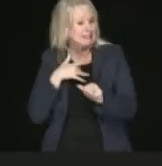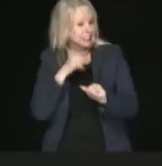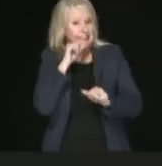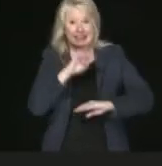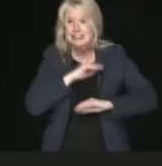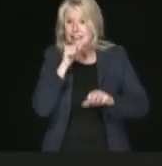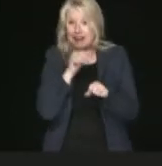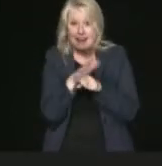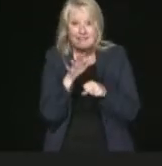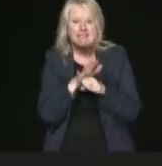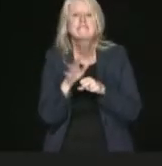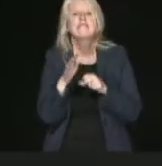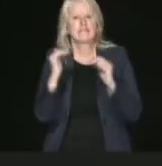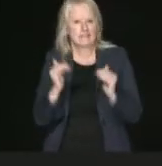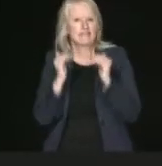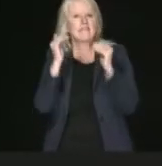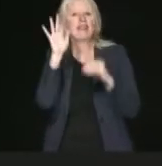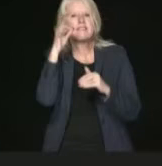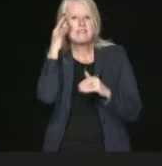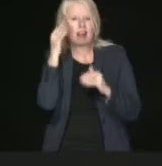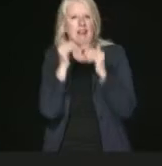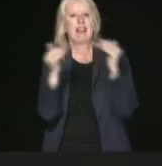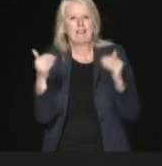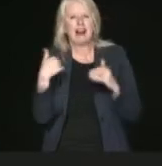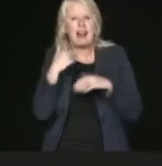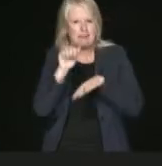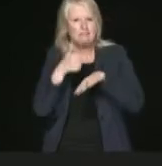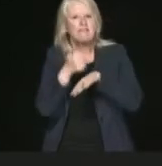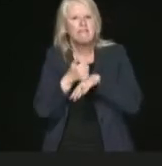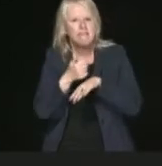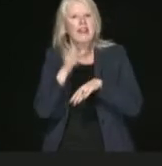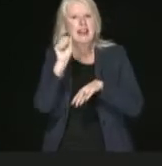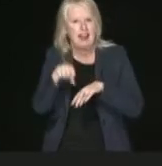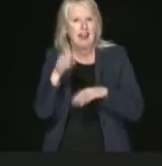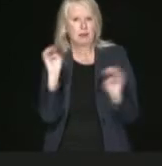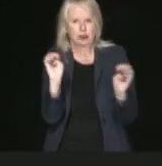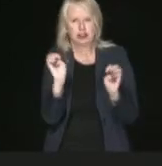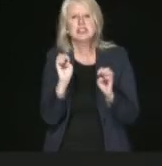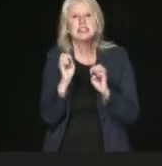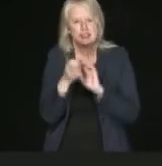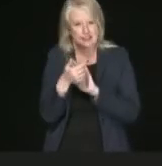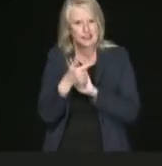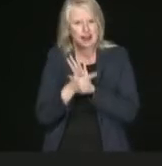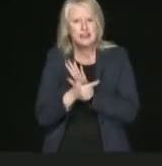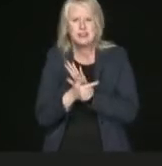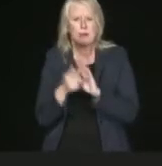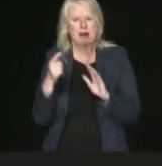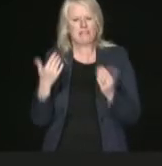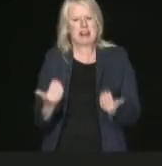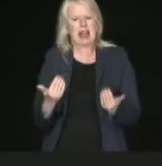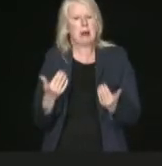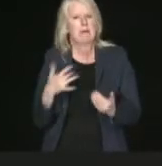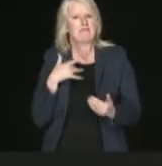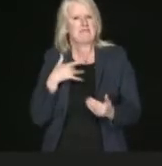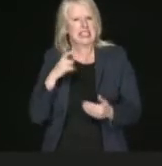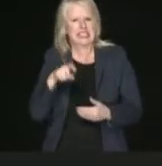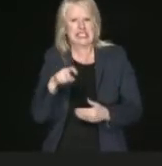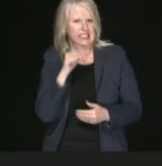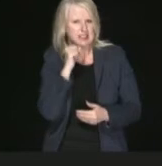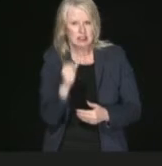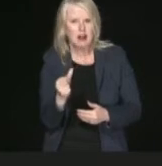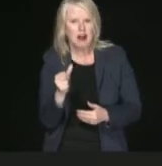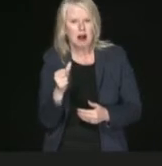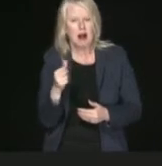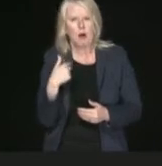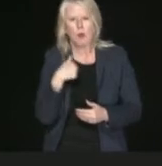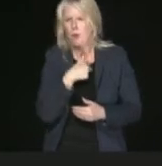the federal government has its own legislation that can be added on. But for the time being, that is not necessary, and we all hope that it